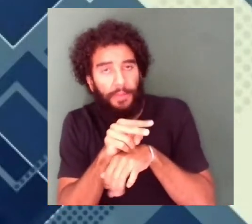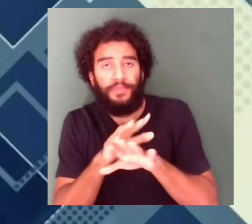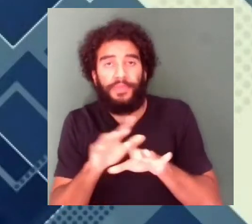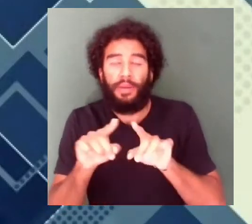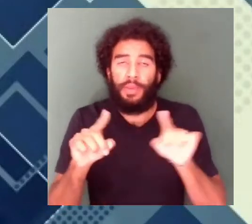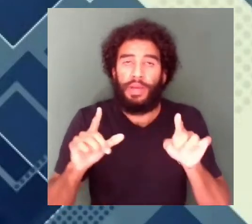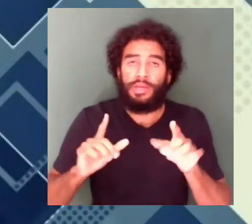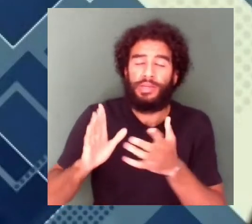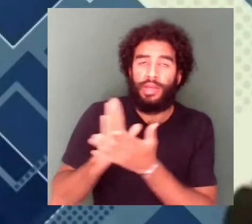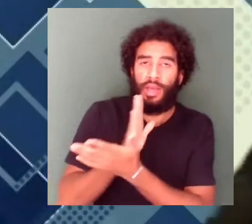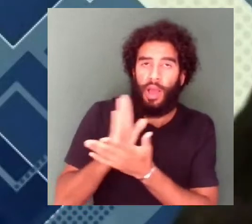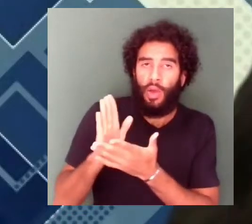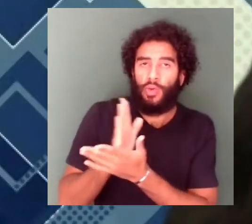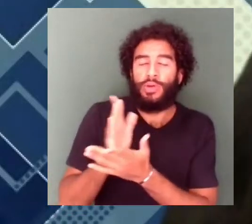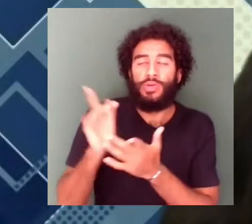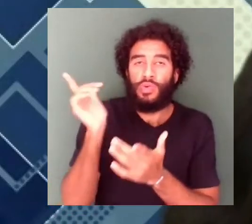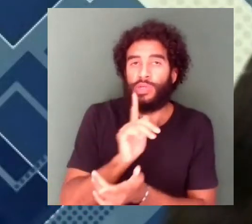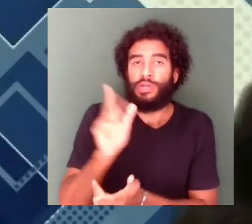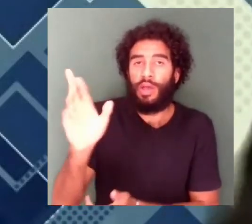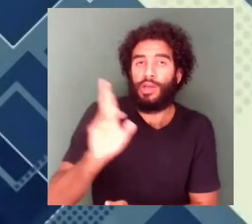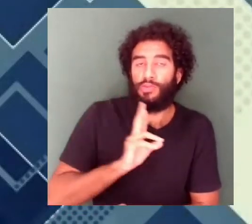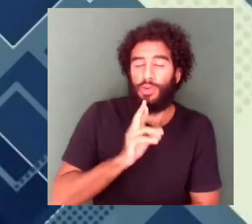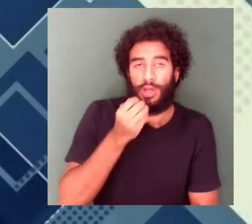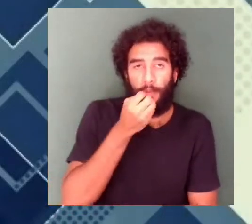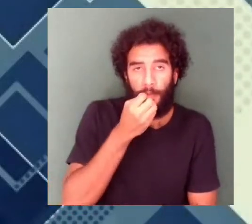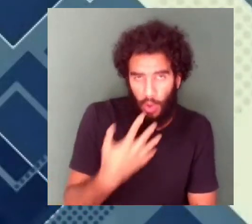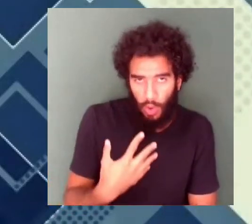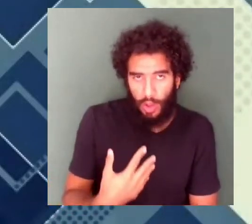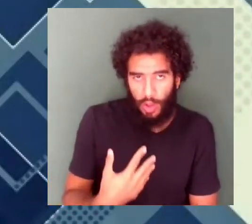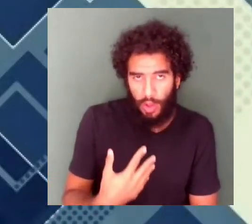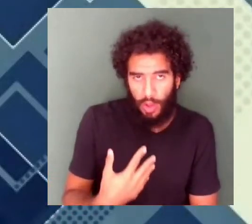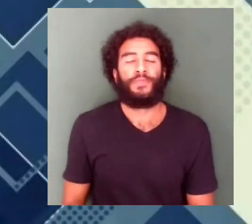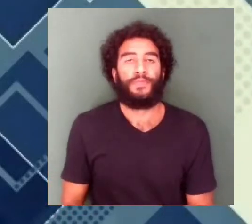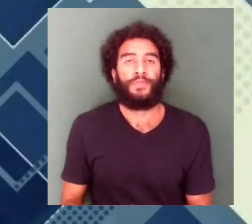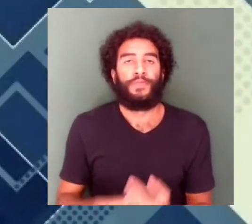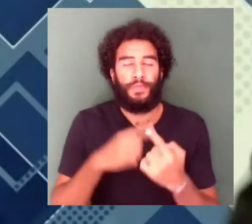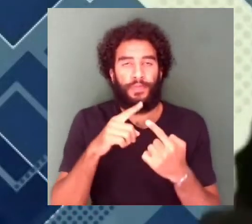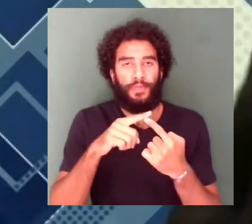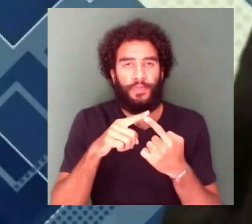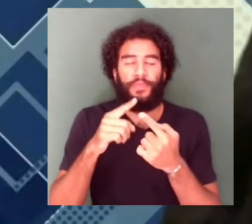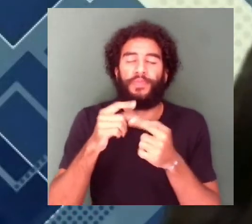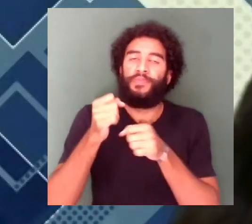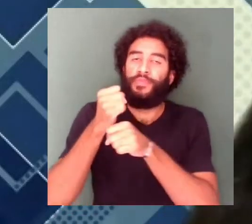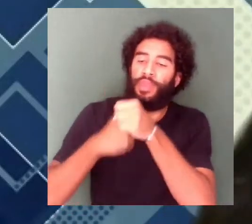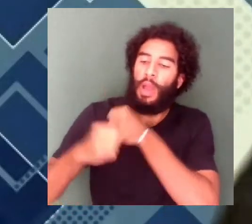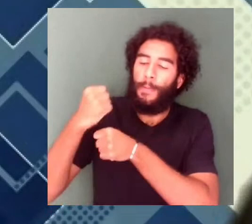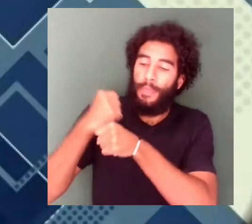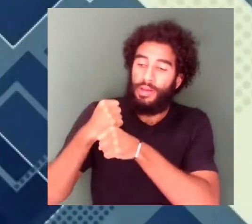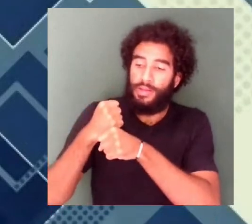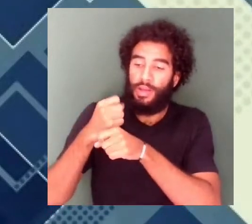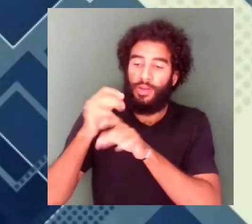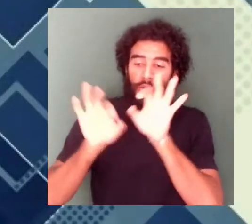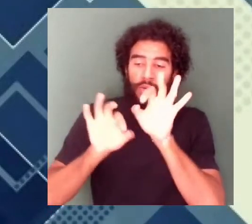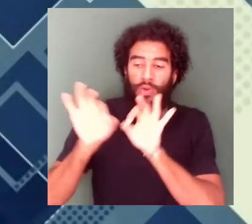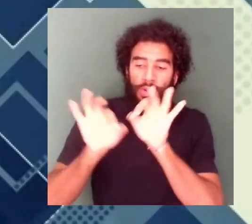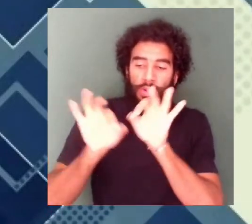people who monitor these tactics, we have many challenges, but we also have very interesting